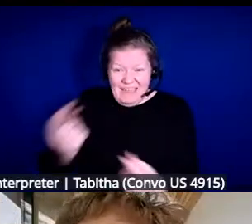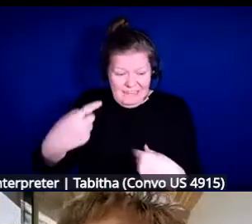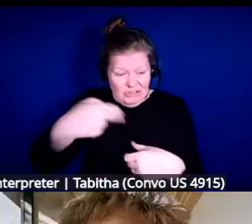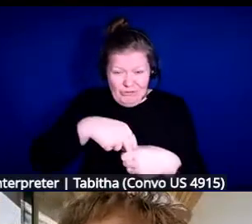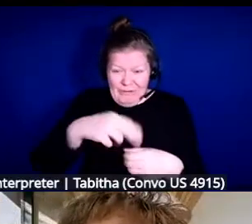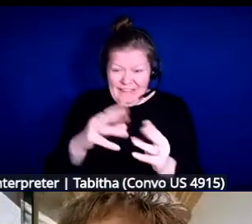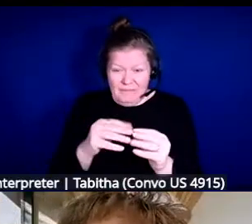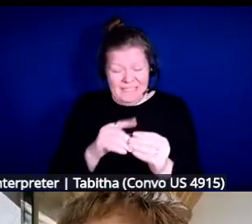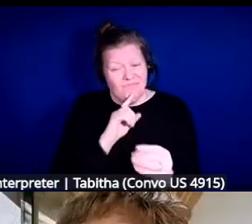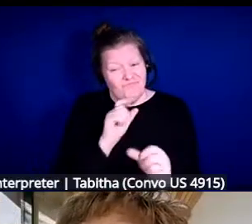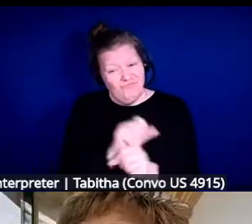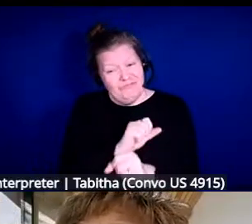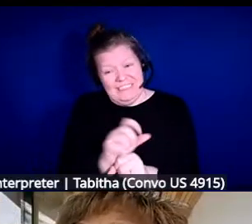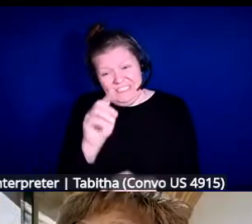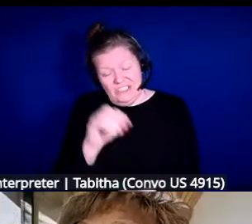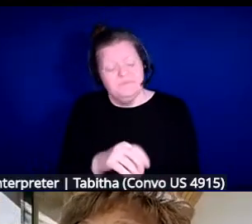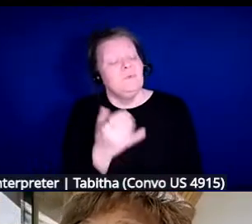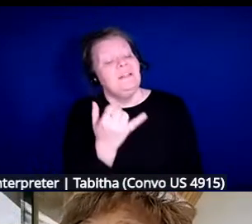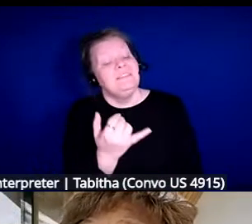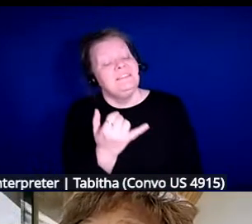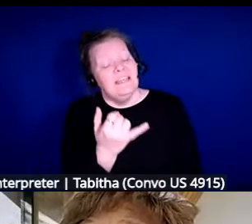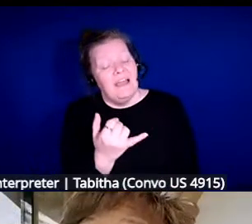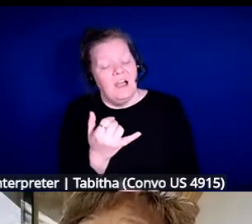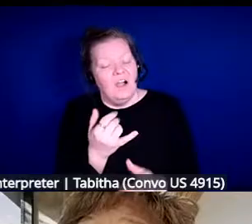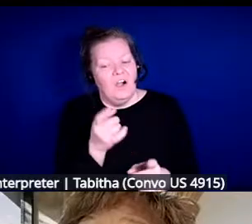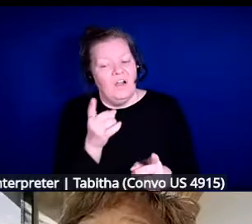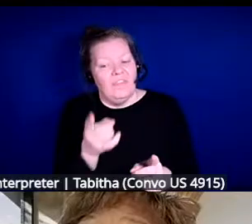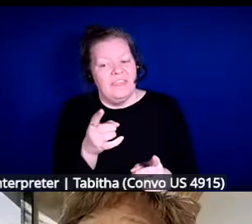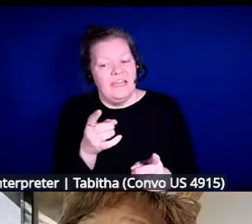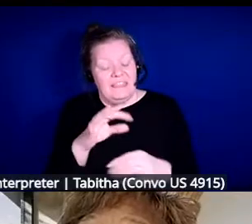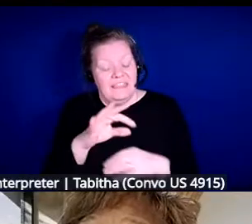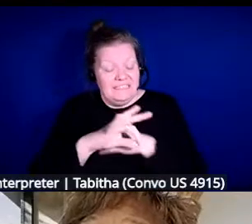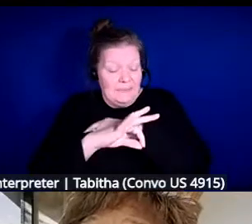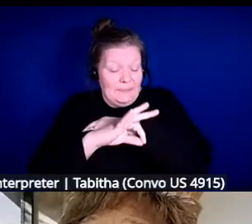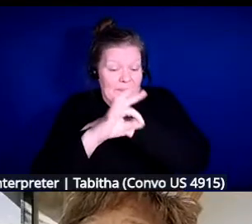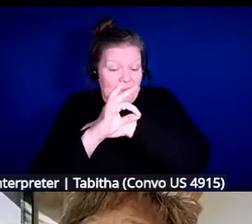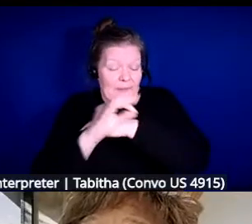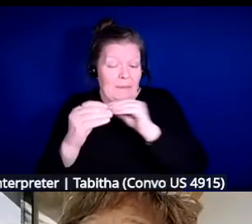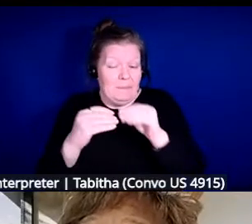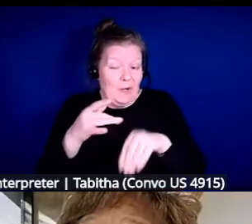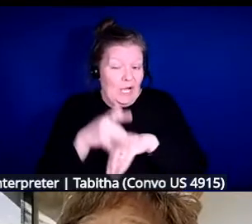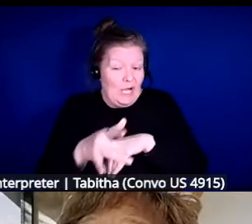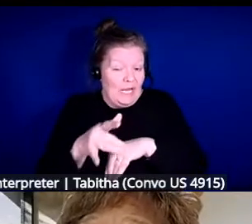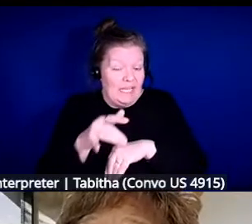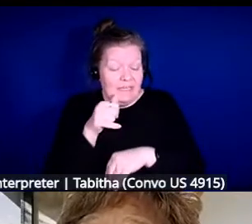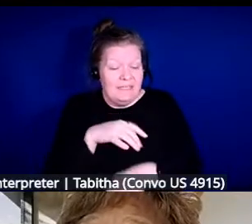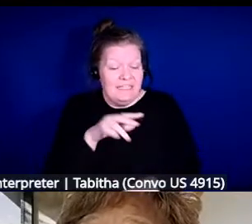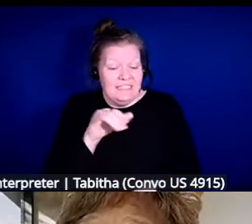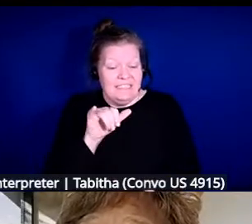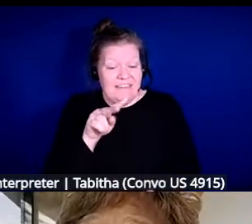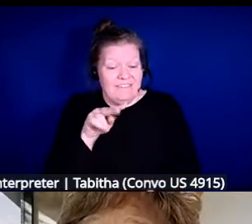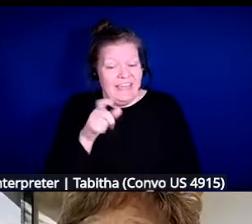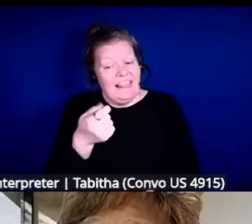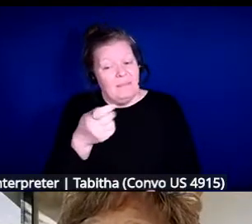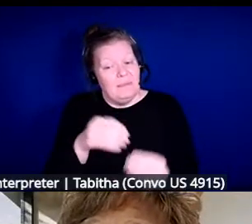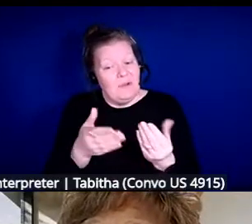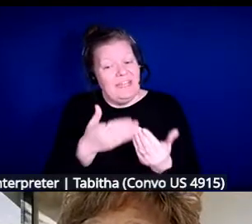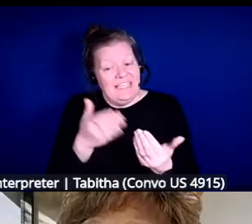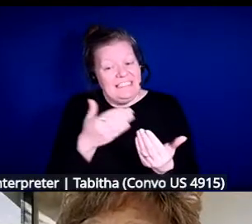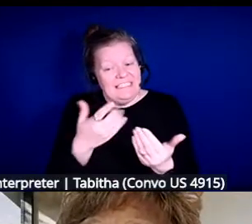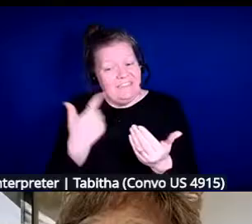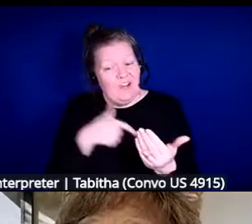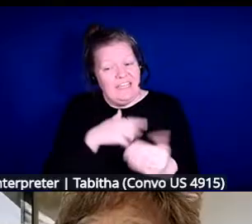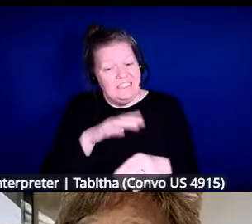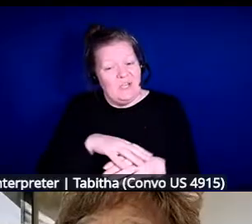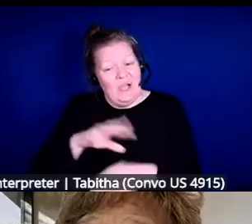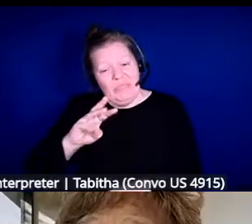really do. Well, now that the sun is coming up earlier, Miss Yvette, it's a little bit easier for those of us on the